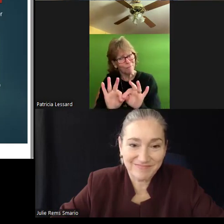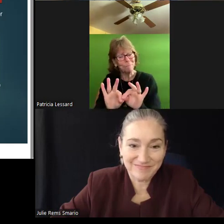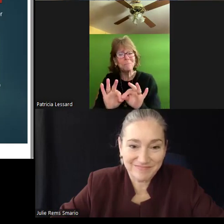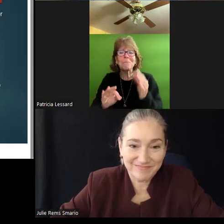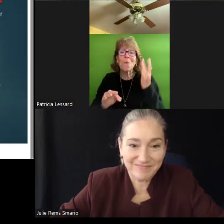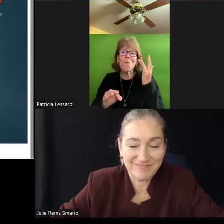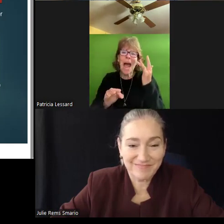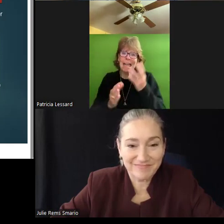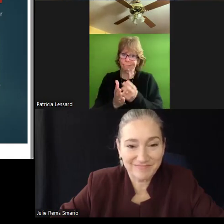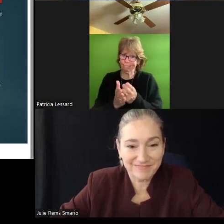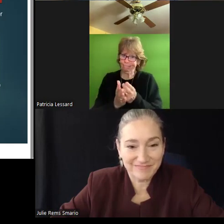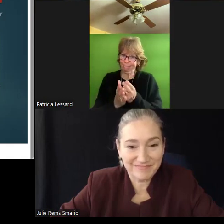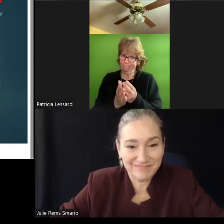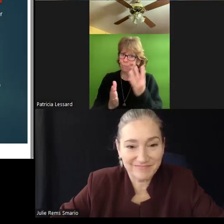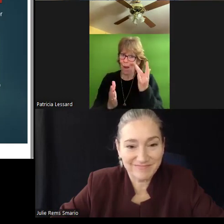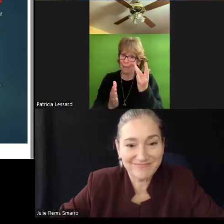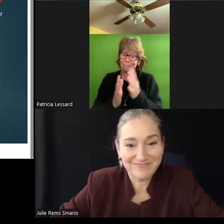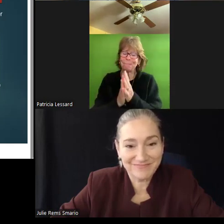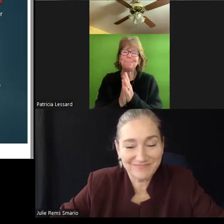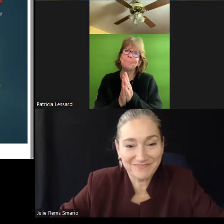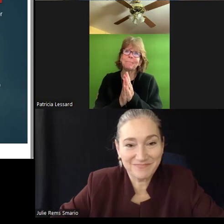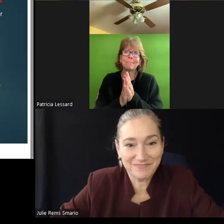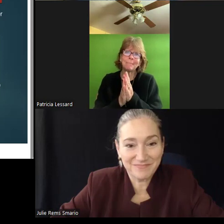honestly, there are